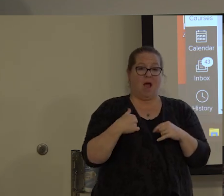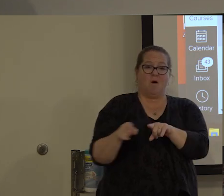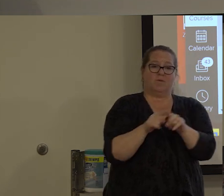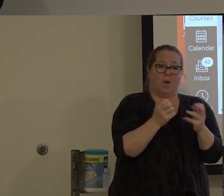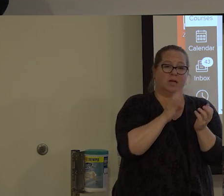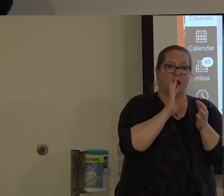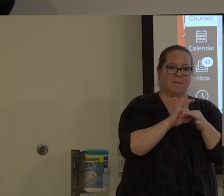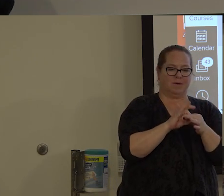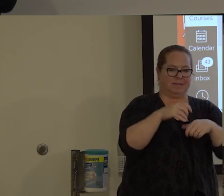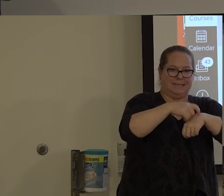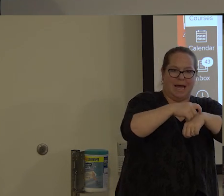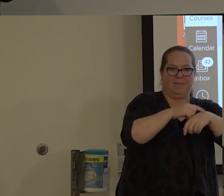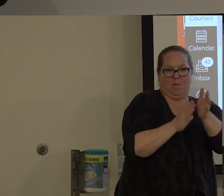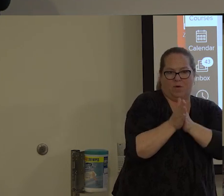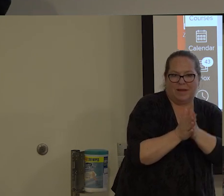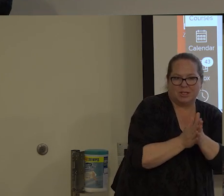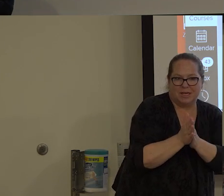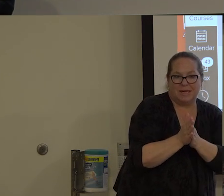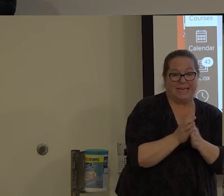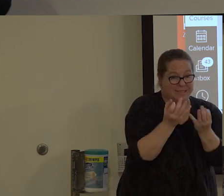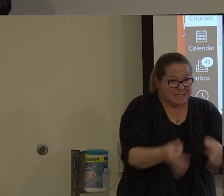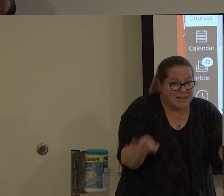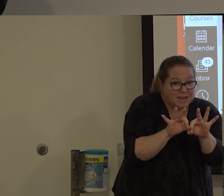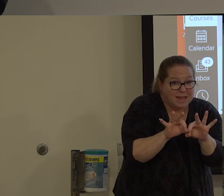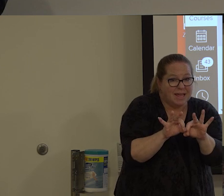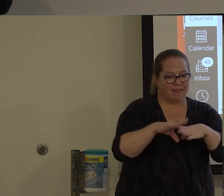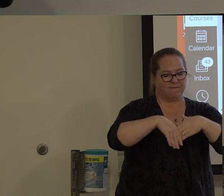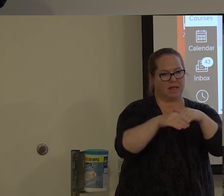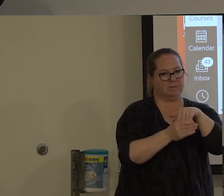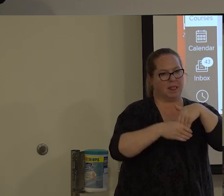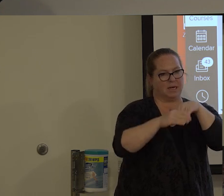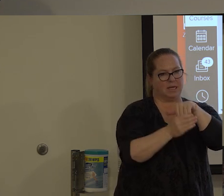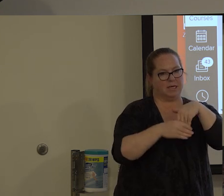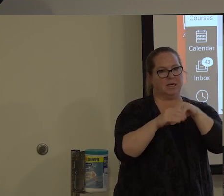effective method. Specifically, the flexibility of an asynchronous mode